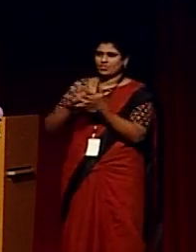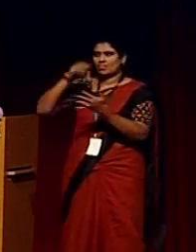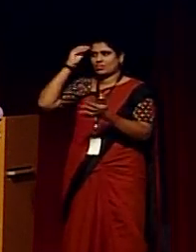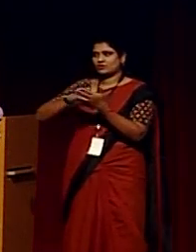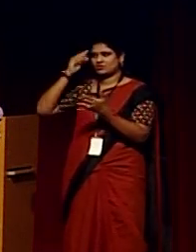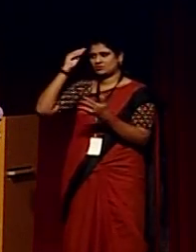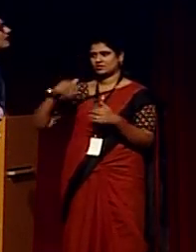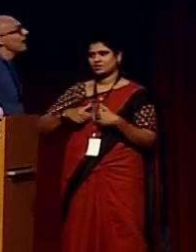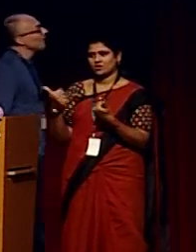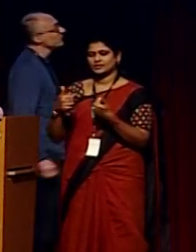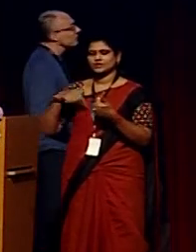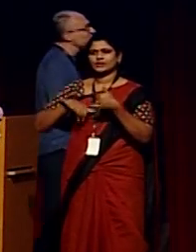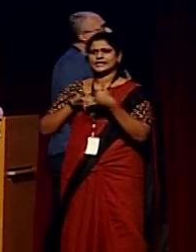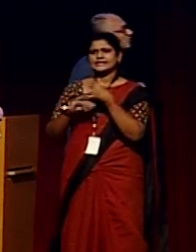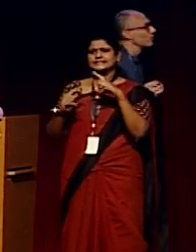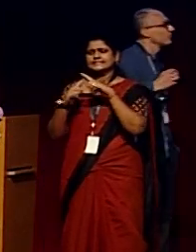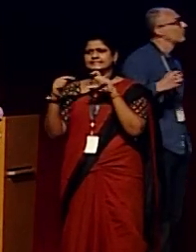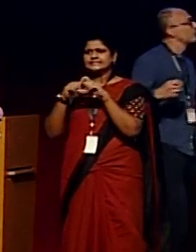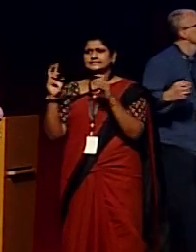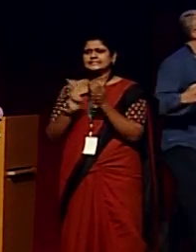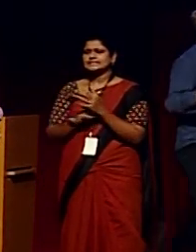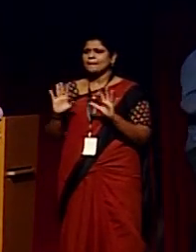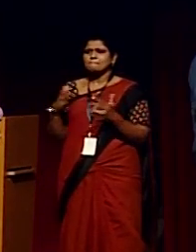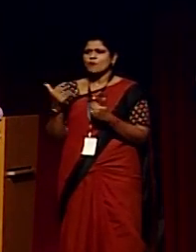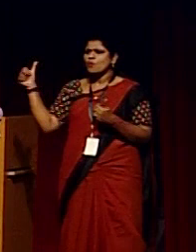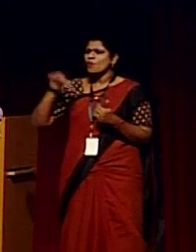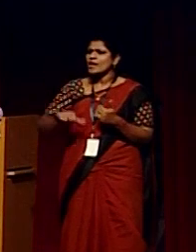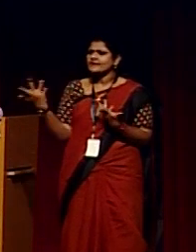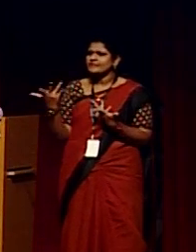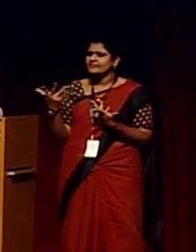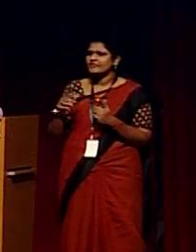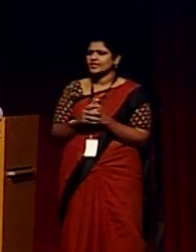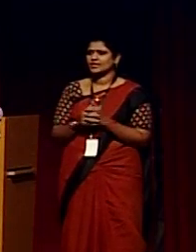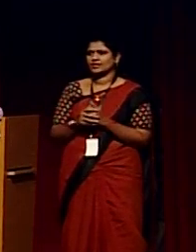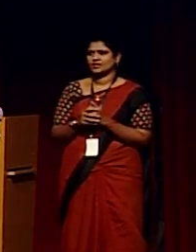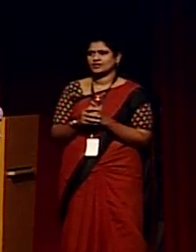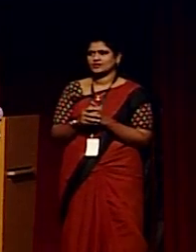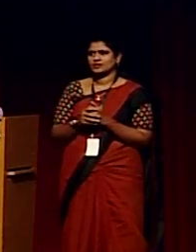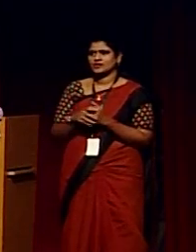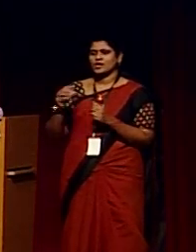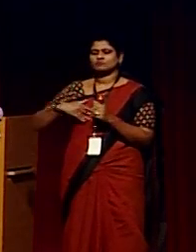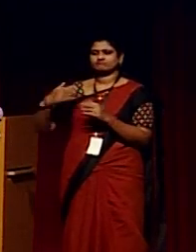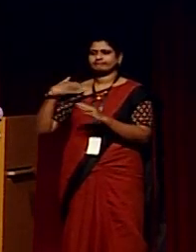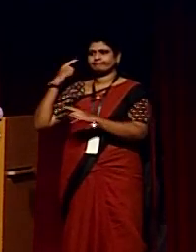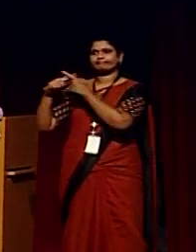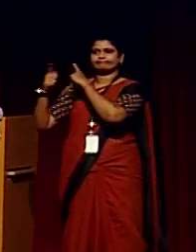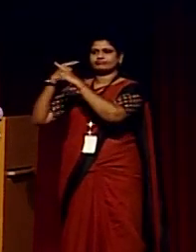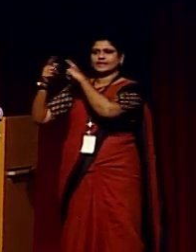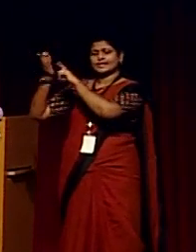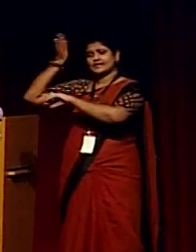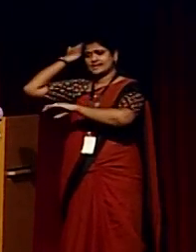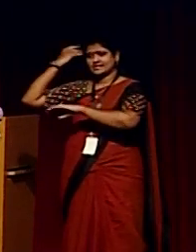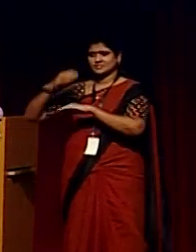approaches to STEM fail. And the traditional approaches to STEM historically, which actually work quite well